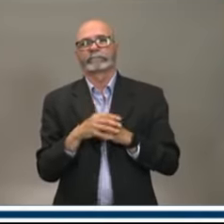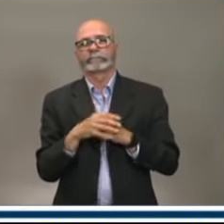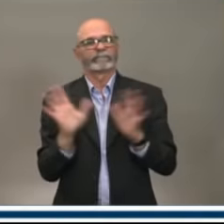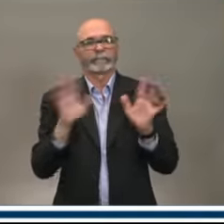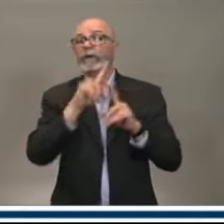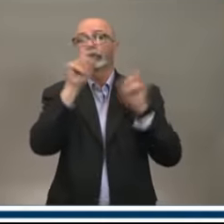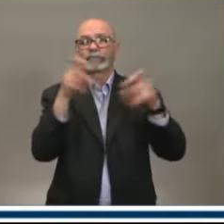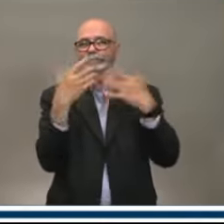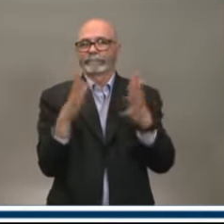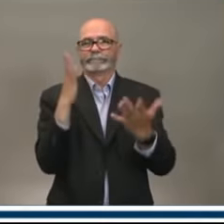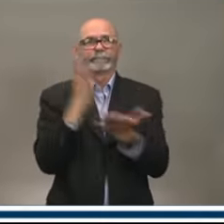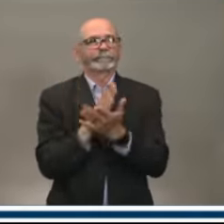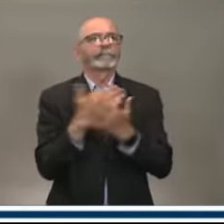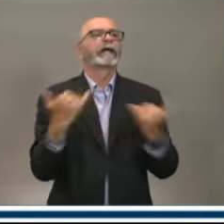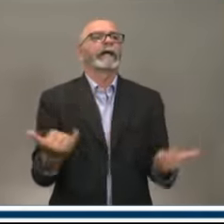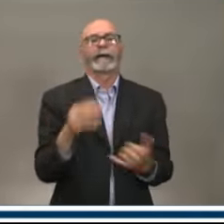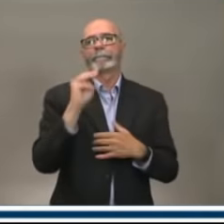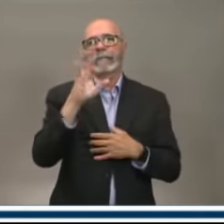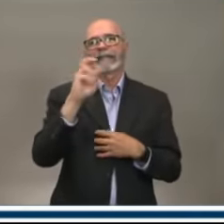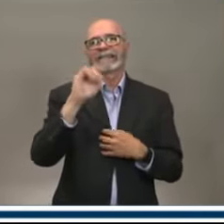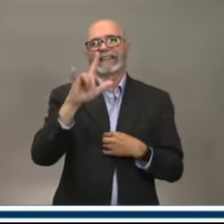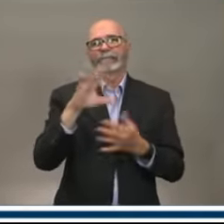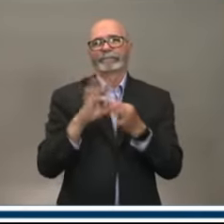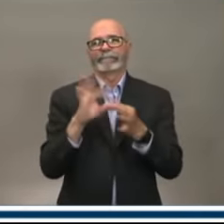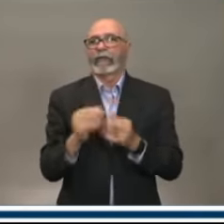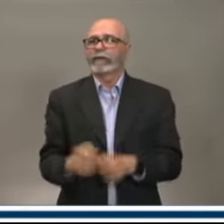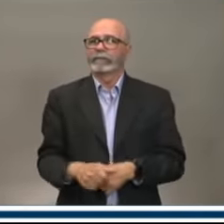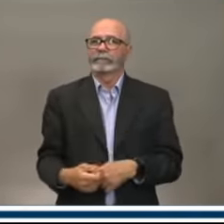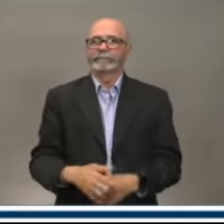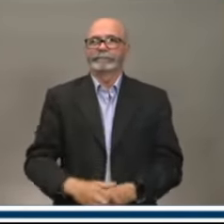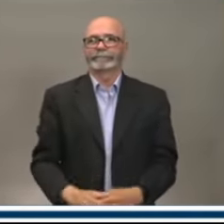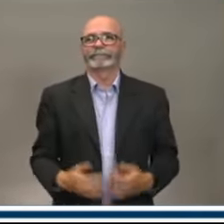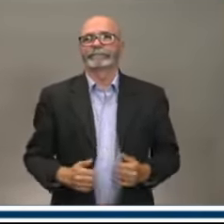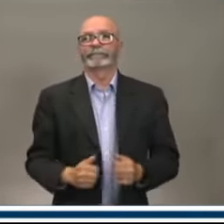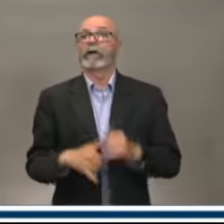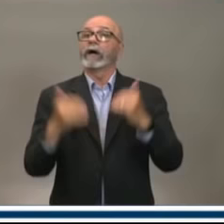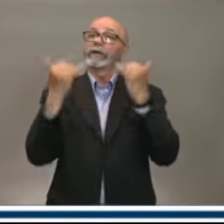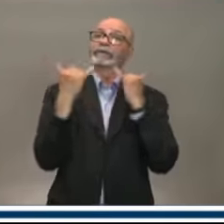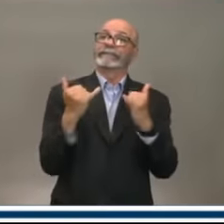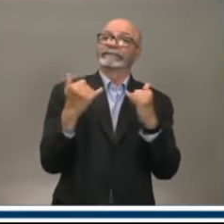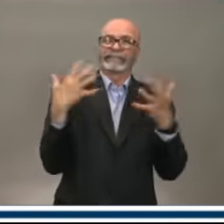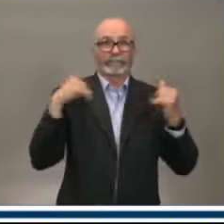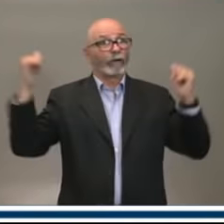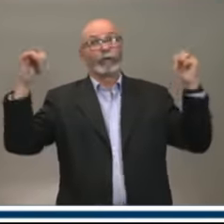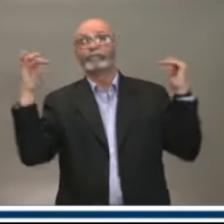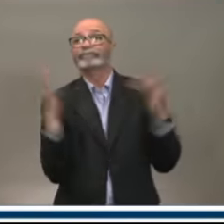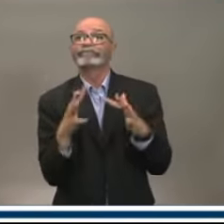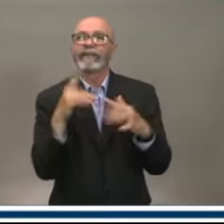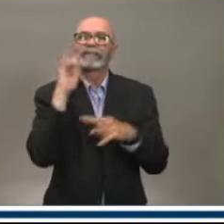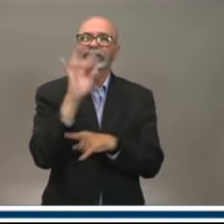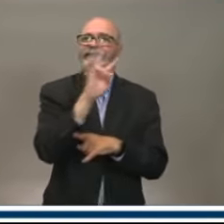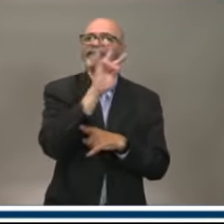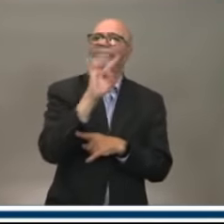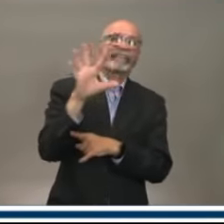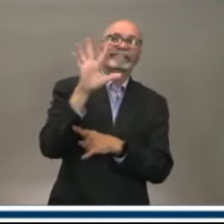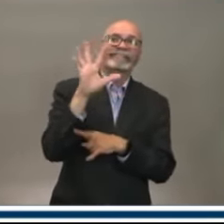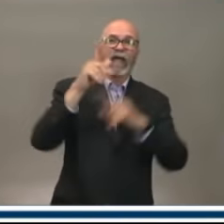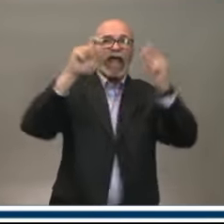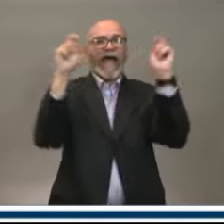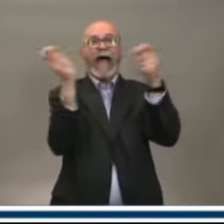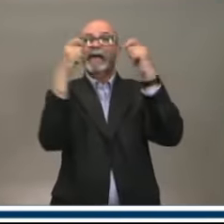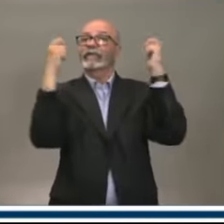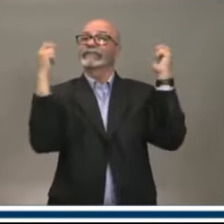Chrissy. Today, many Nova Scotians would have gathered to mark the 75th anniversary of VE Day, when Nova Scotians and our